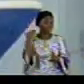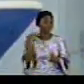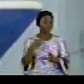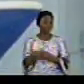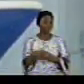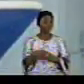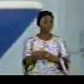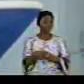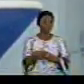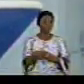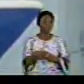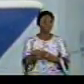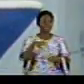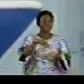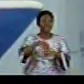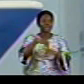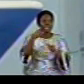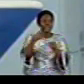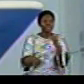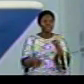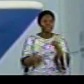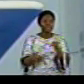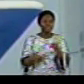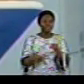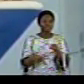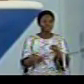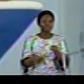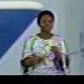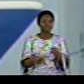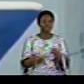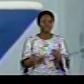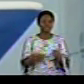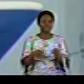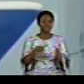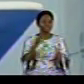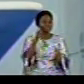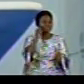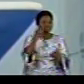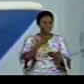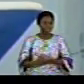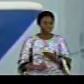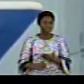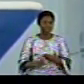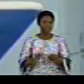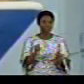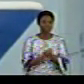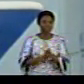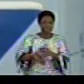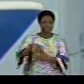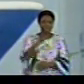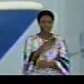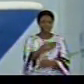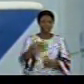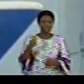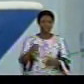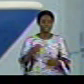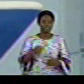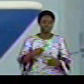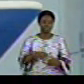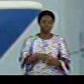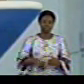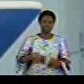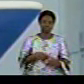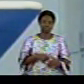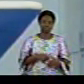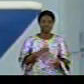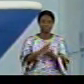eventually was delivered. The stomach went back normal, and she stopped bleeding, and